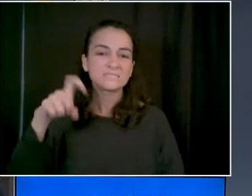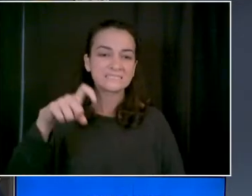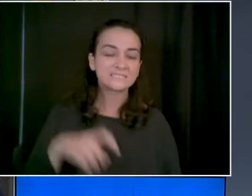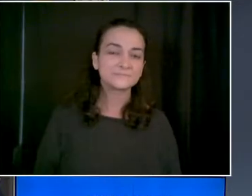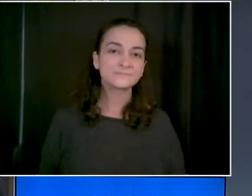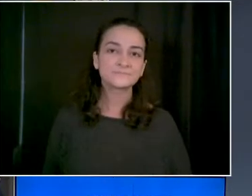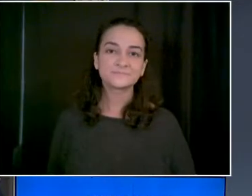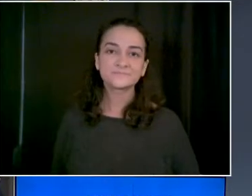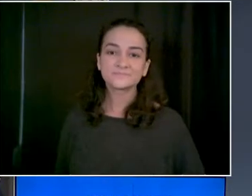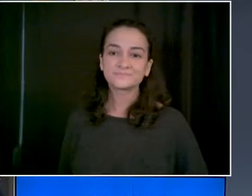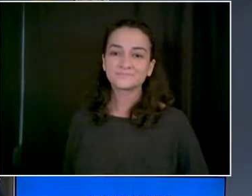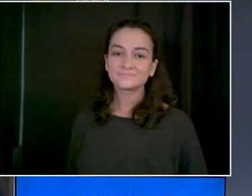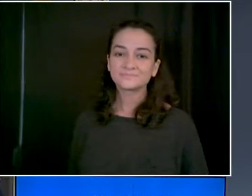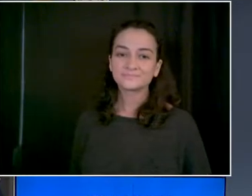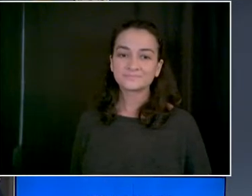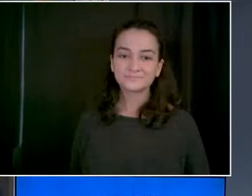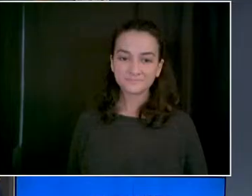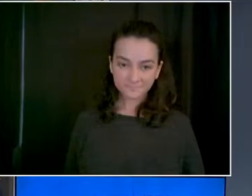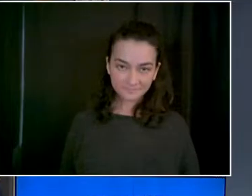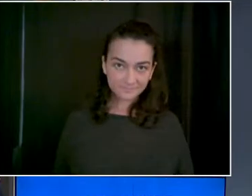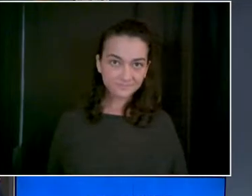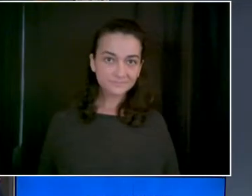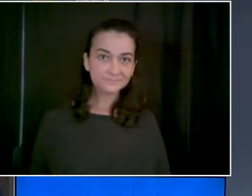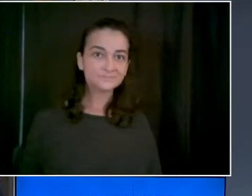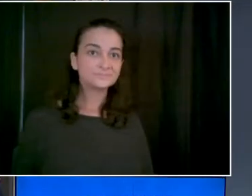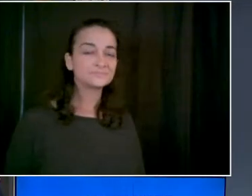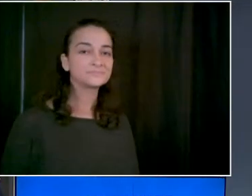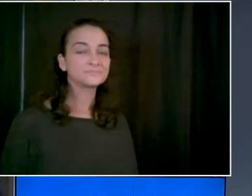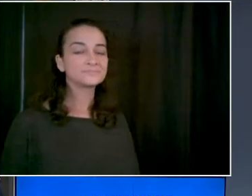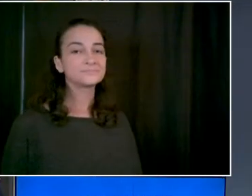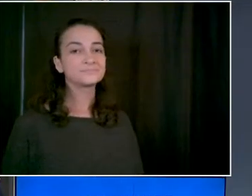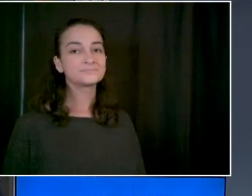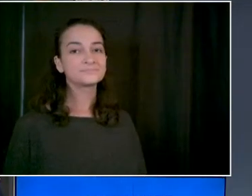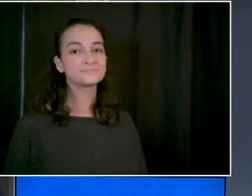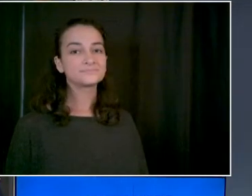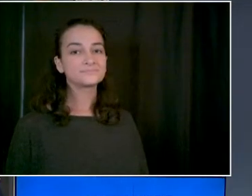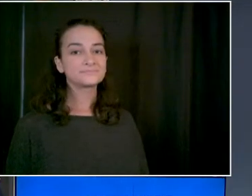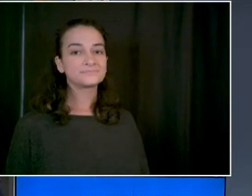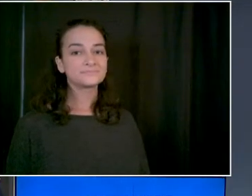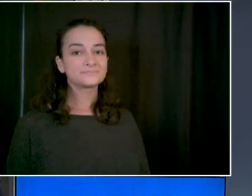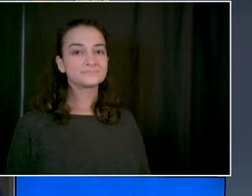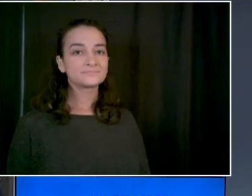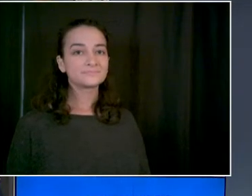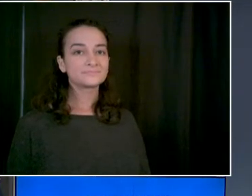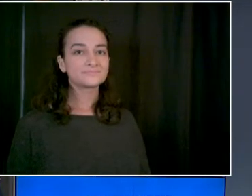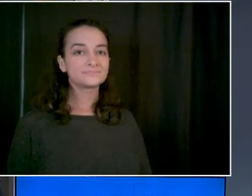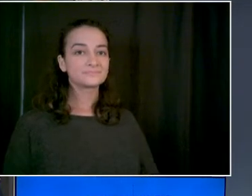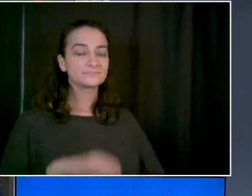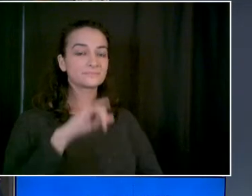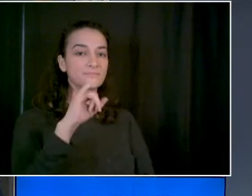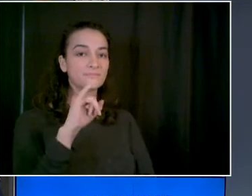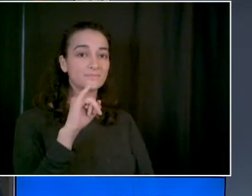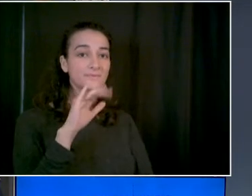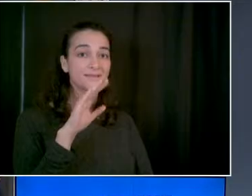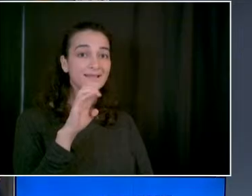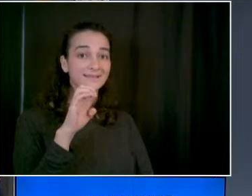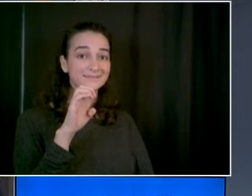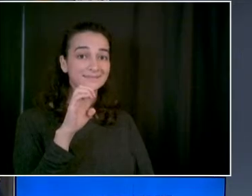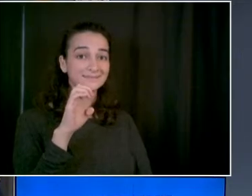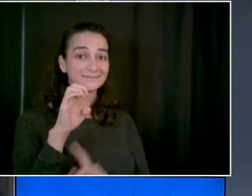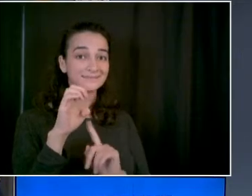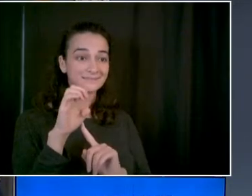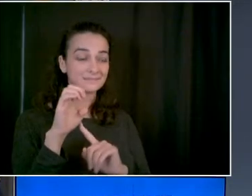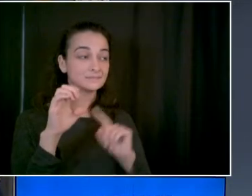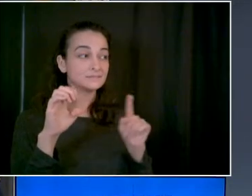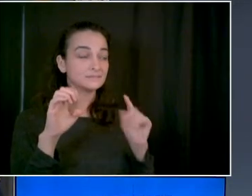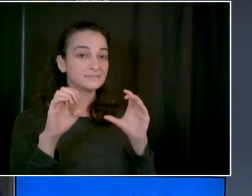about how you guys are not doing civil immigration enforcement. We reported Friday that the NYPD did